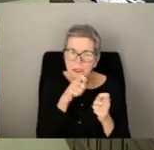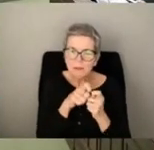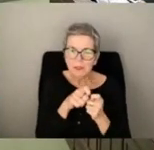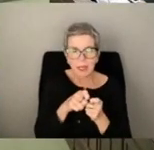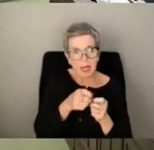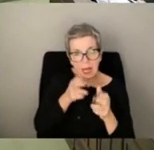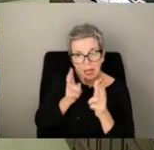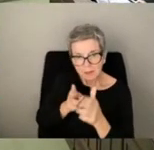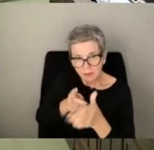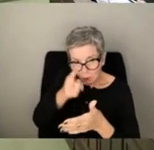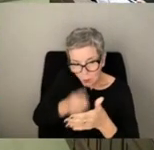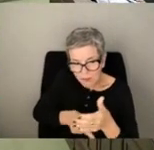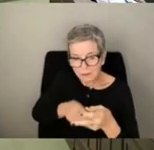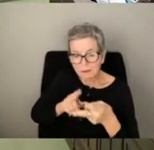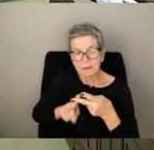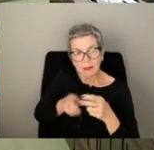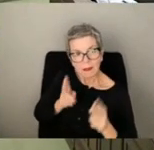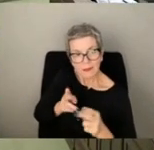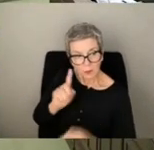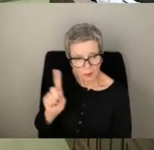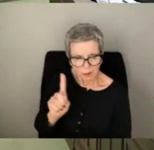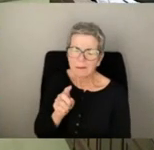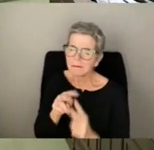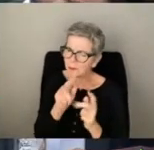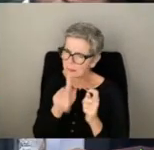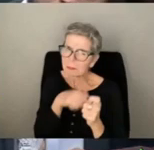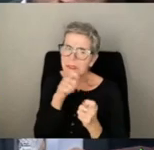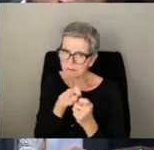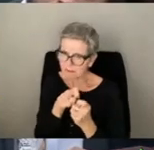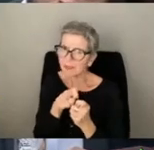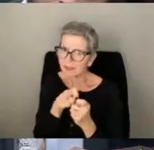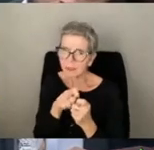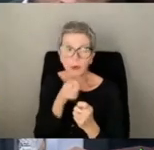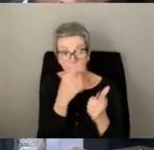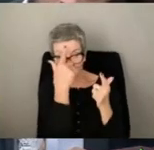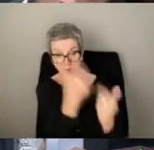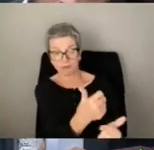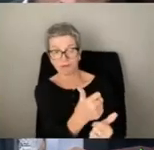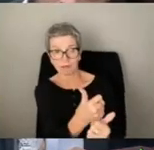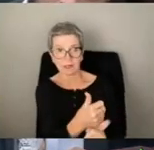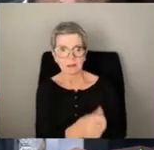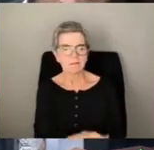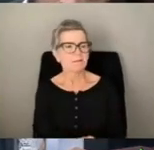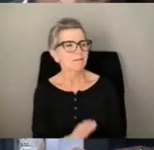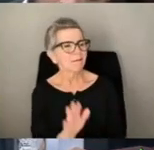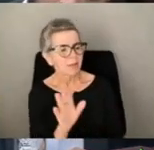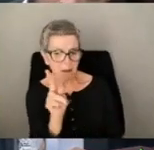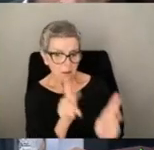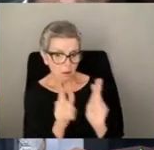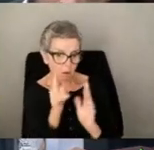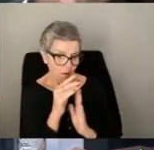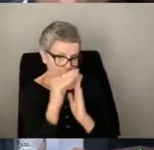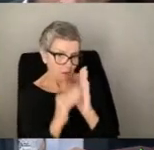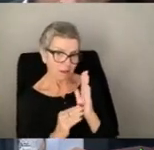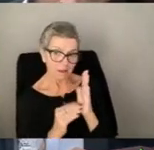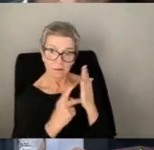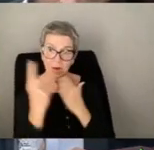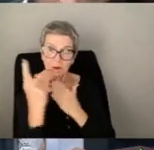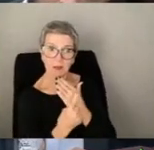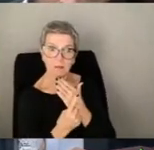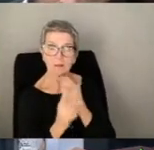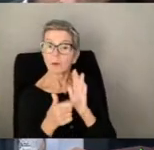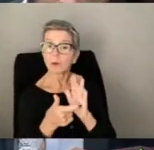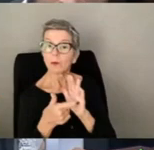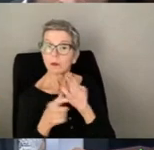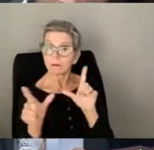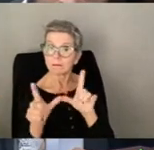member. Well, given that the people who apply to this program only need a hunting license and to be over the age of 18, I don't think